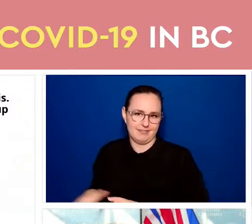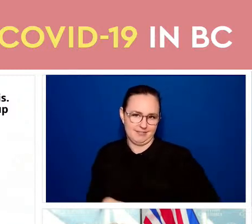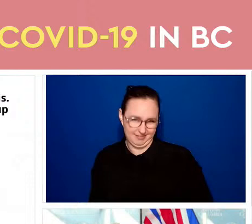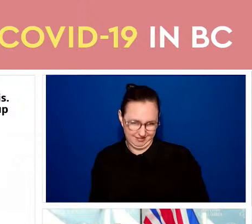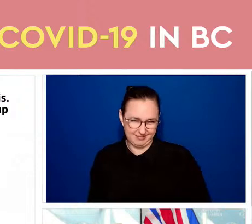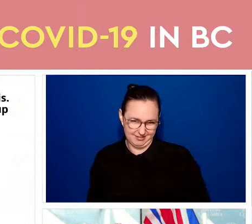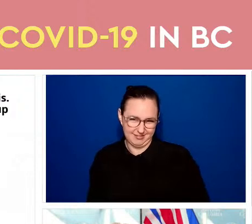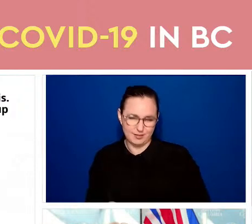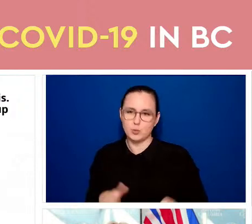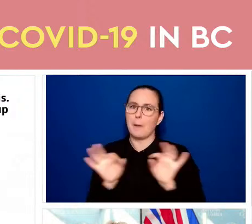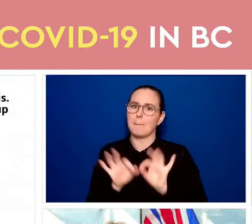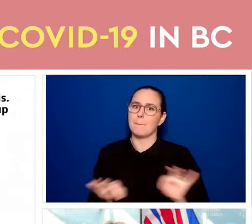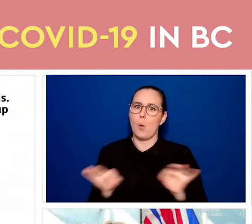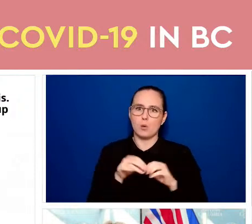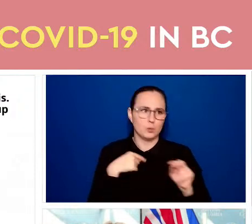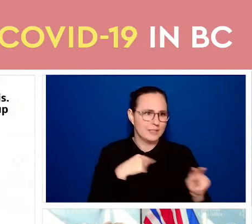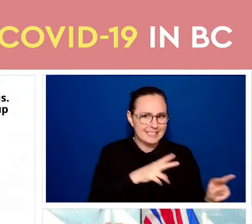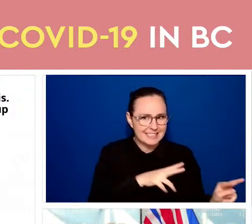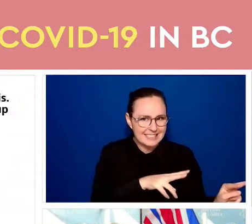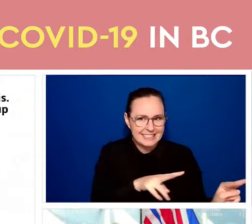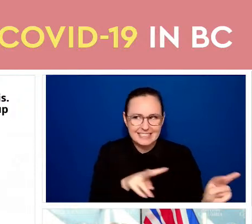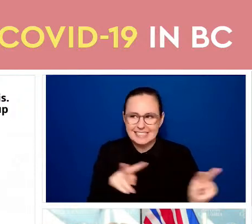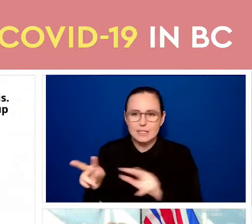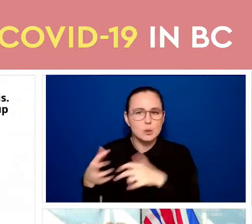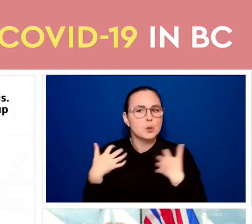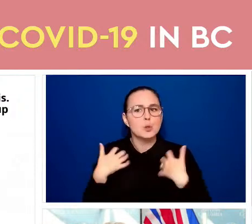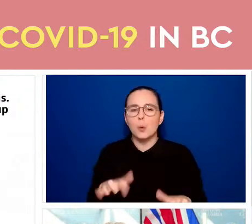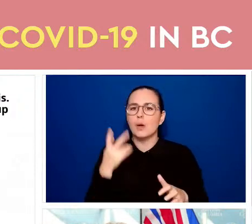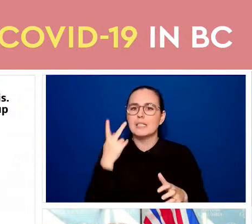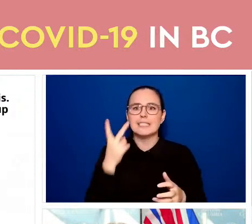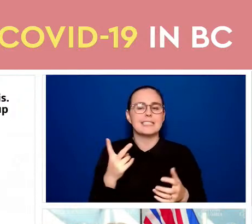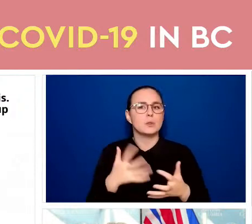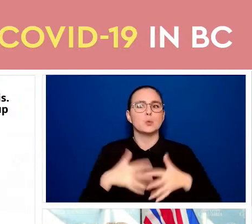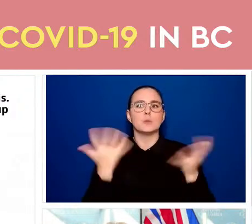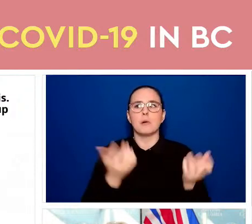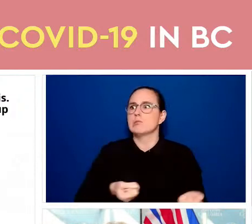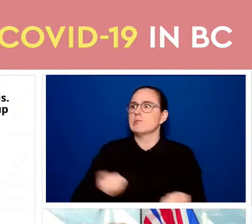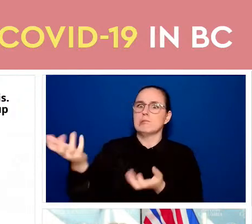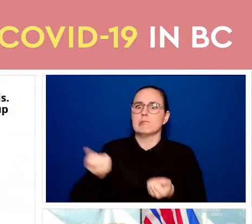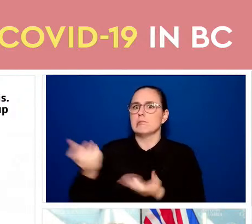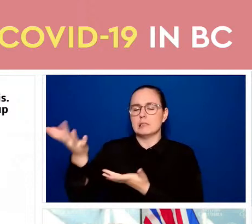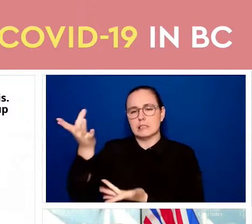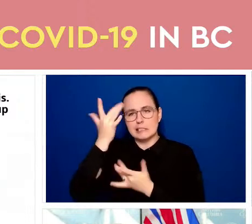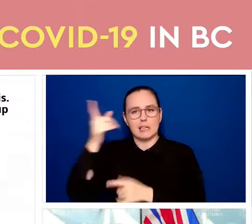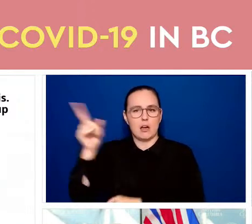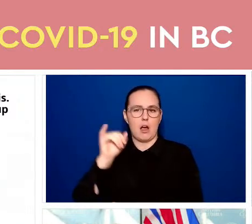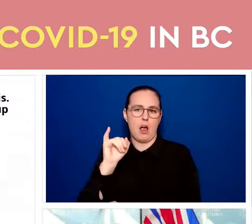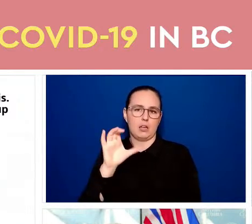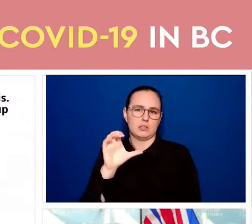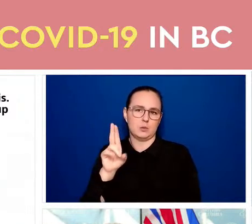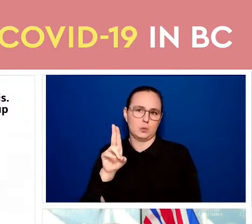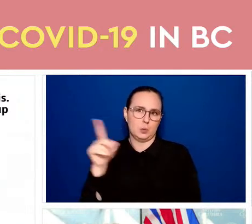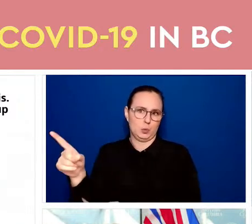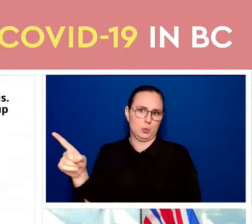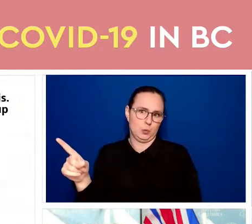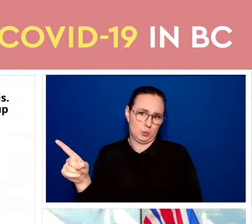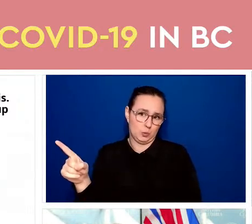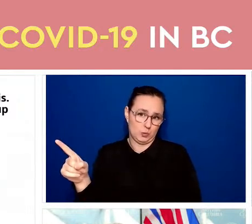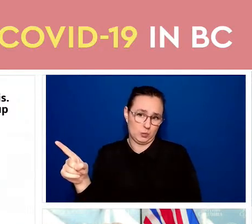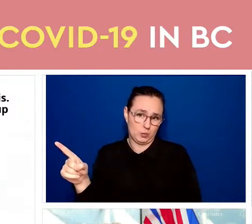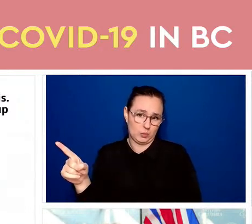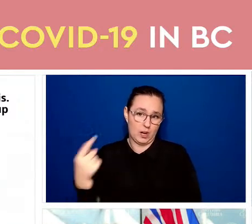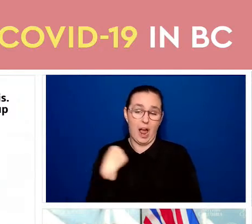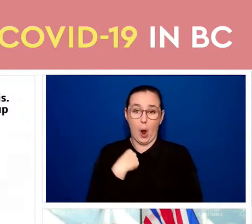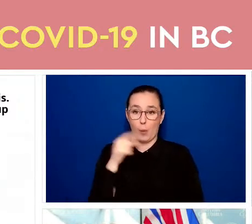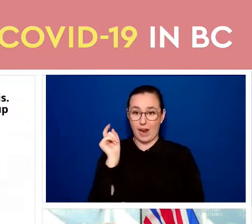we're not seeing more severe illness as well. And it's important for us to look at this in the context of who is vaccinated.